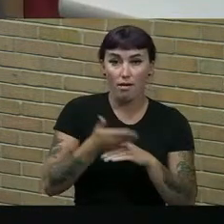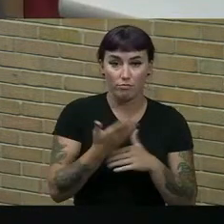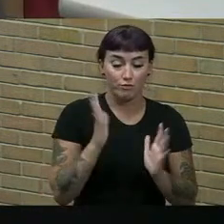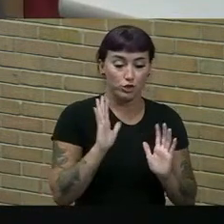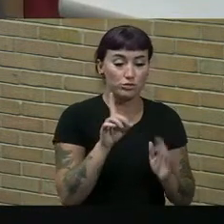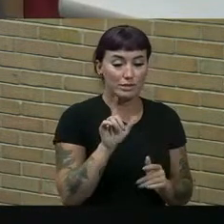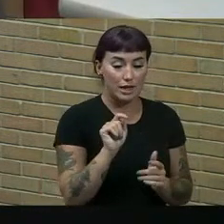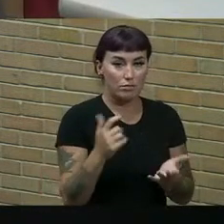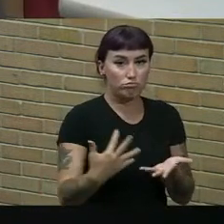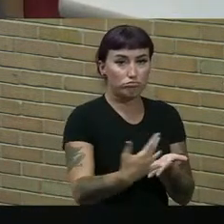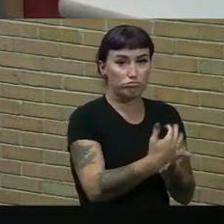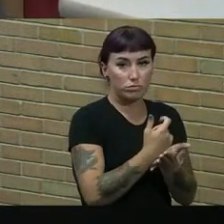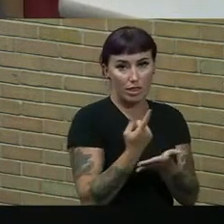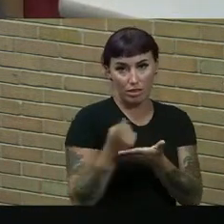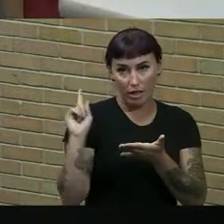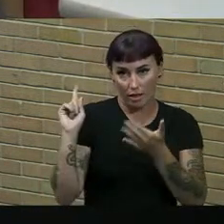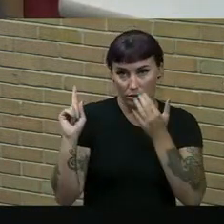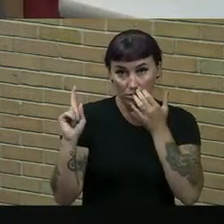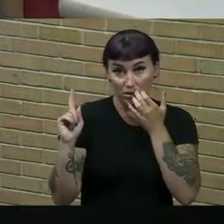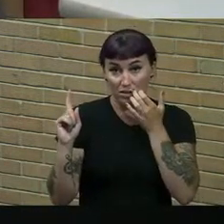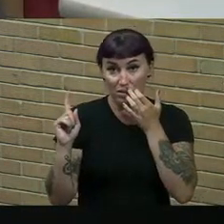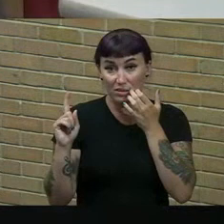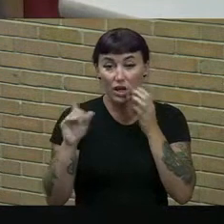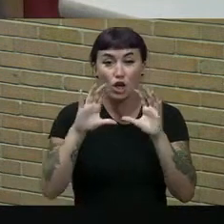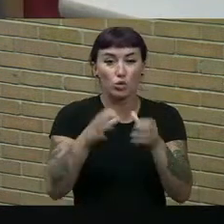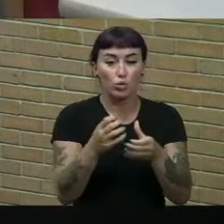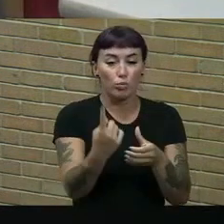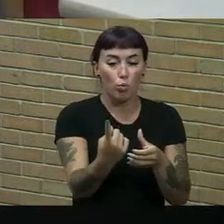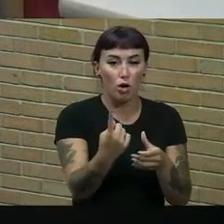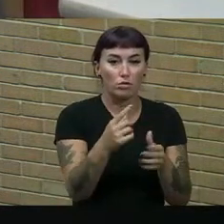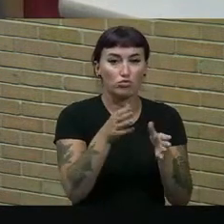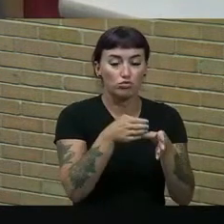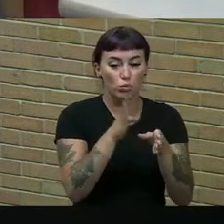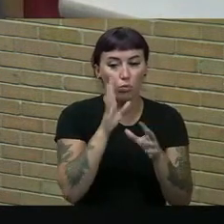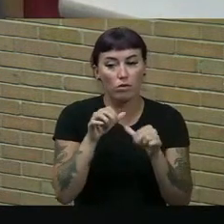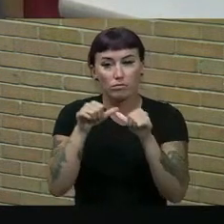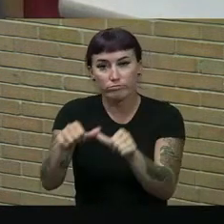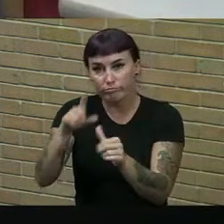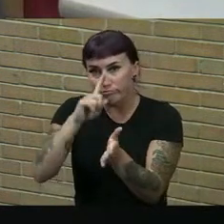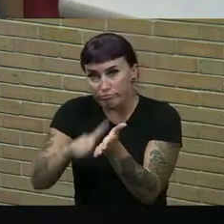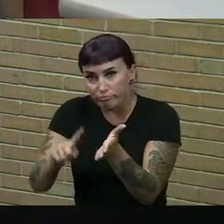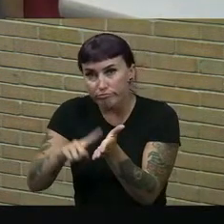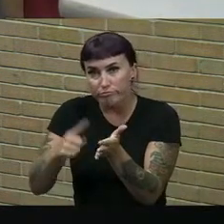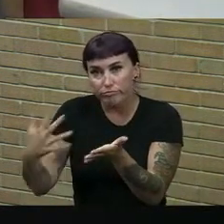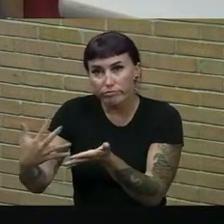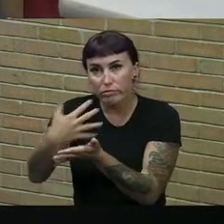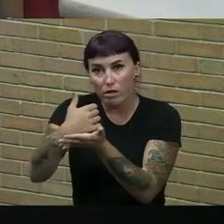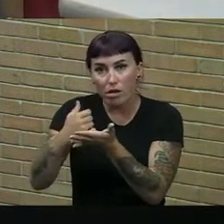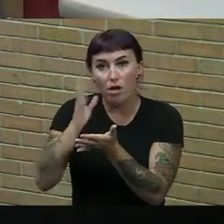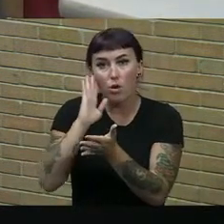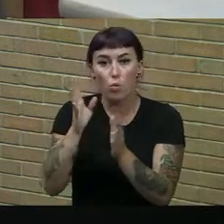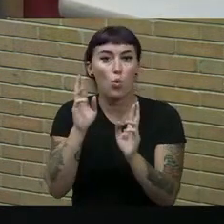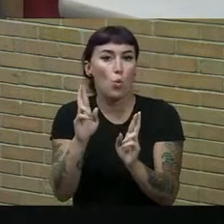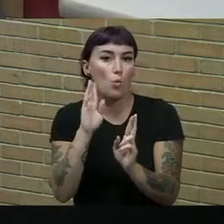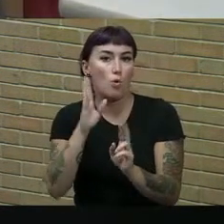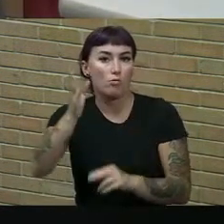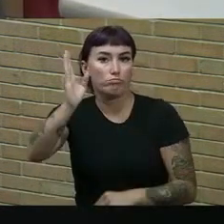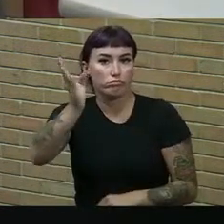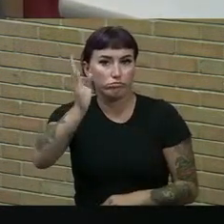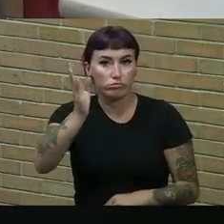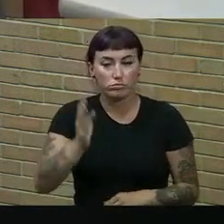was done last week on Group 1 streets. They'll continue with their investigation, and we hope to have a presentation